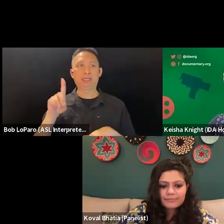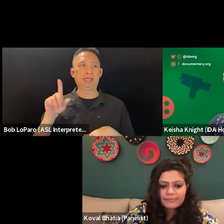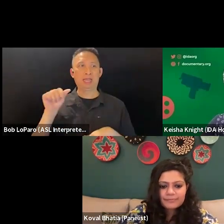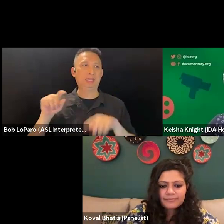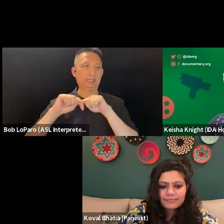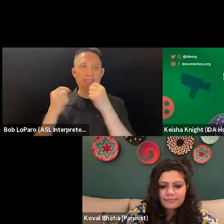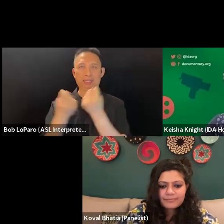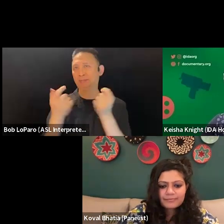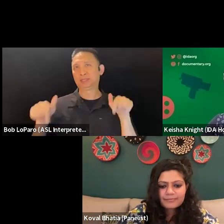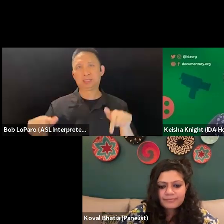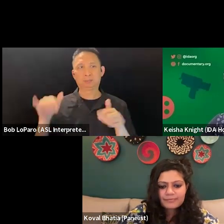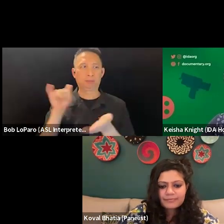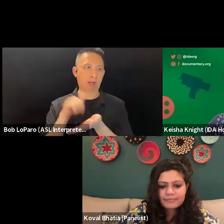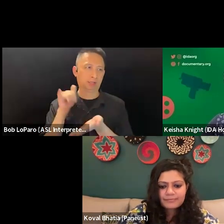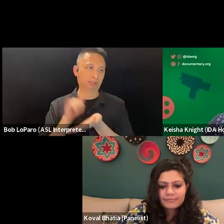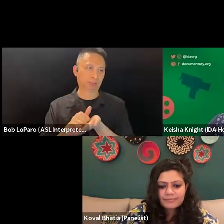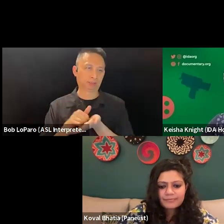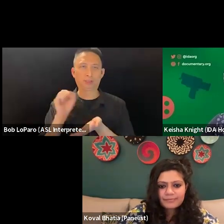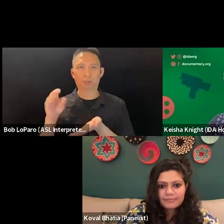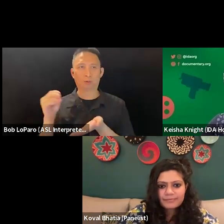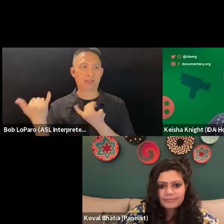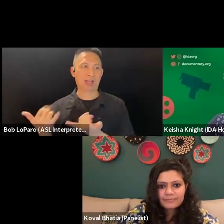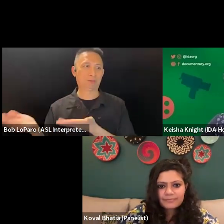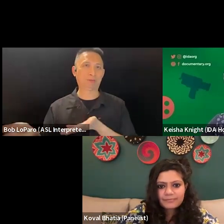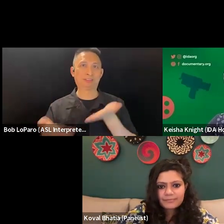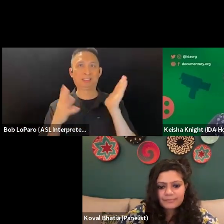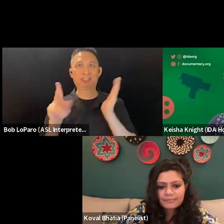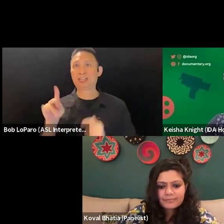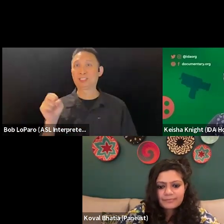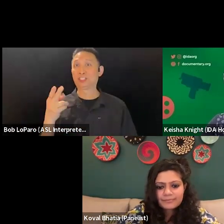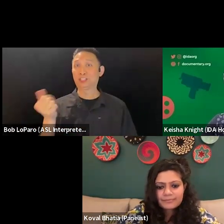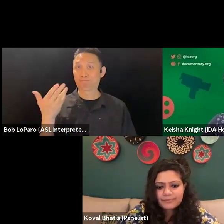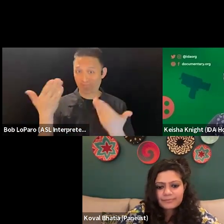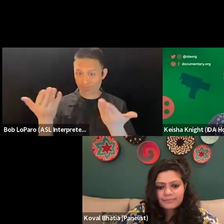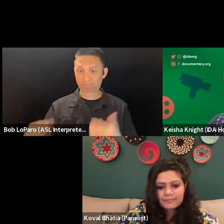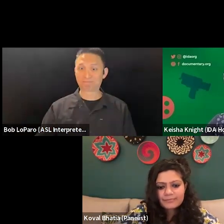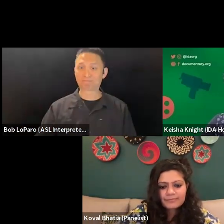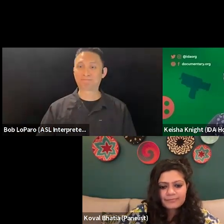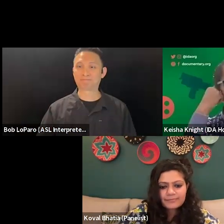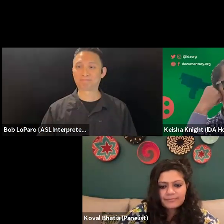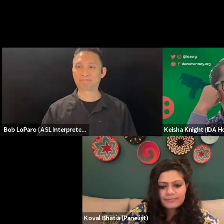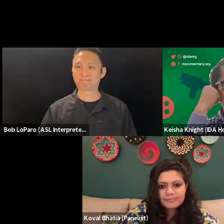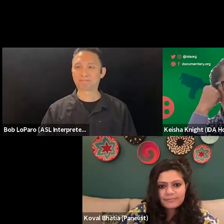traveled around the world. I'm curious to know, did you feel your films have audience priority?